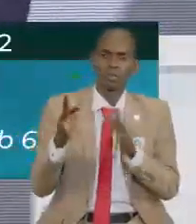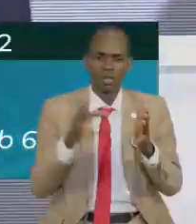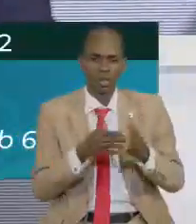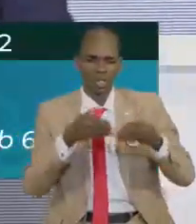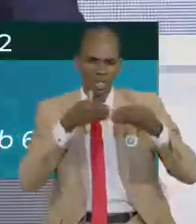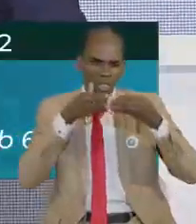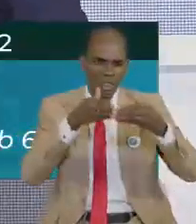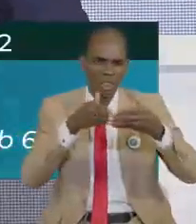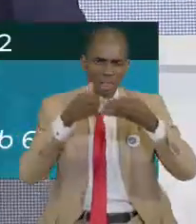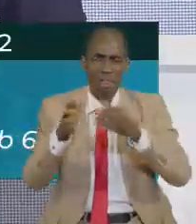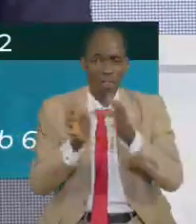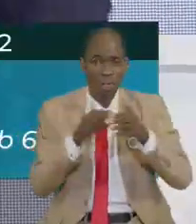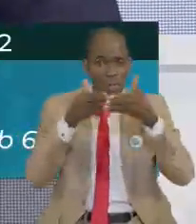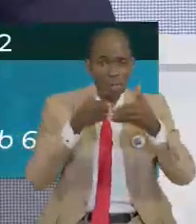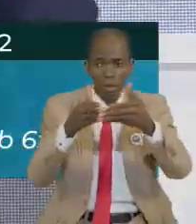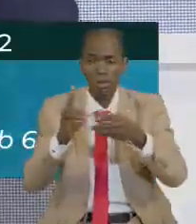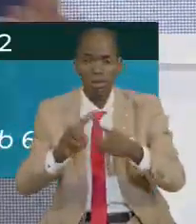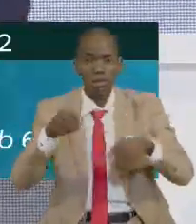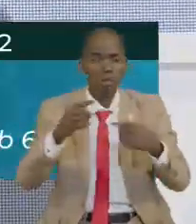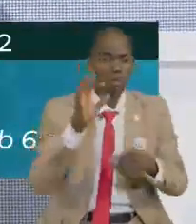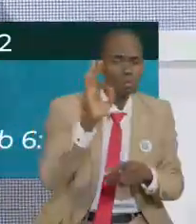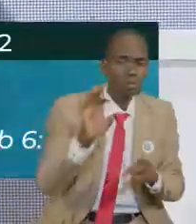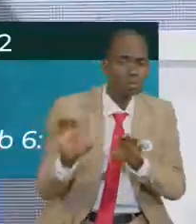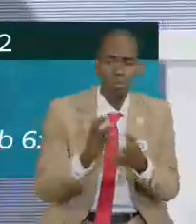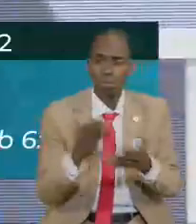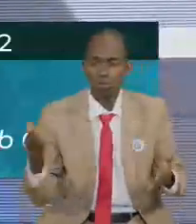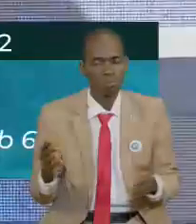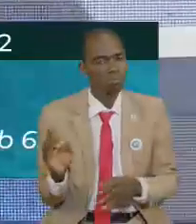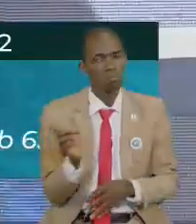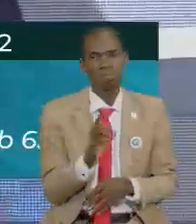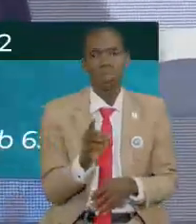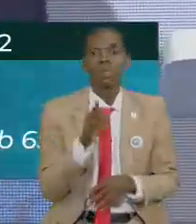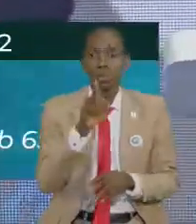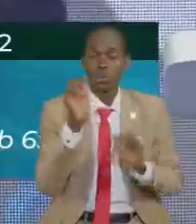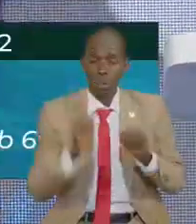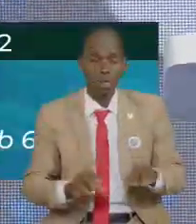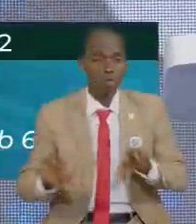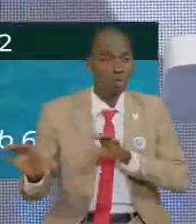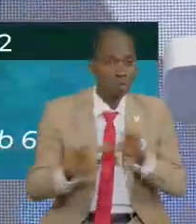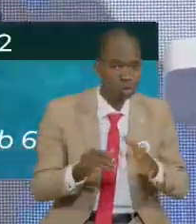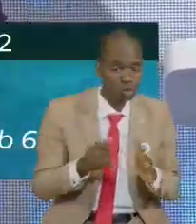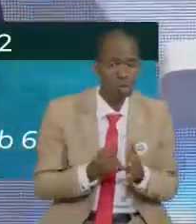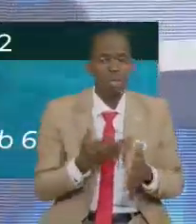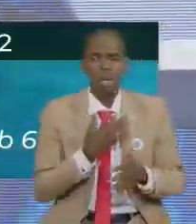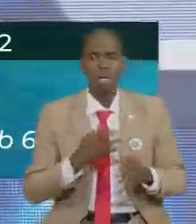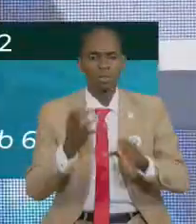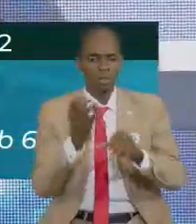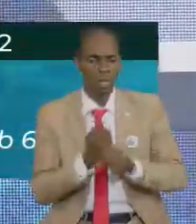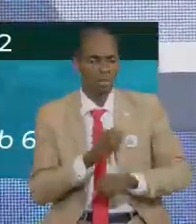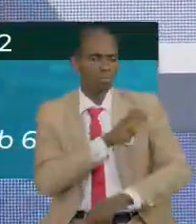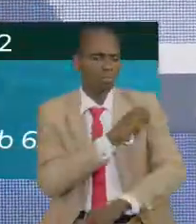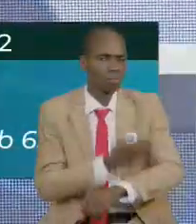propelling you to go and do what you are doing. Do it, be passionate. Do it and be energetic. And do it